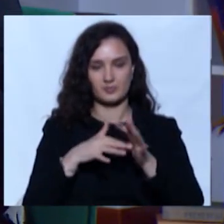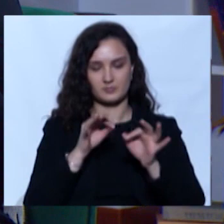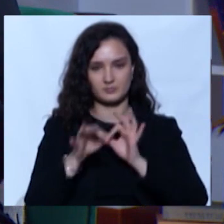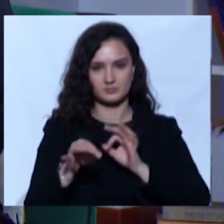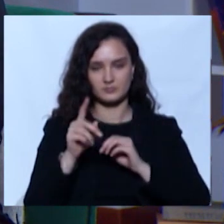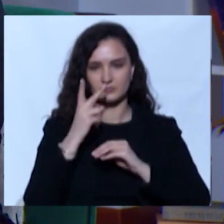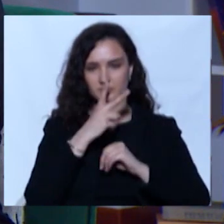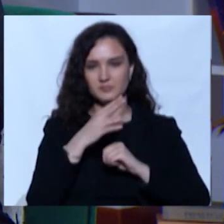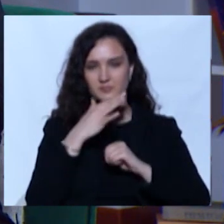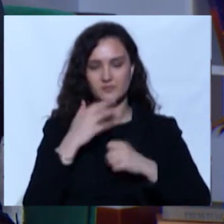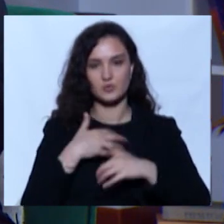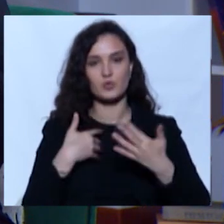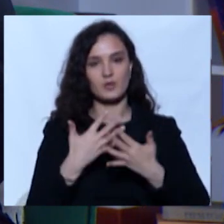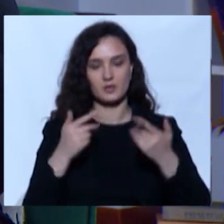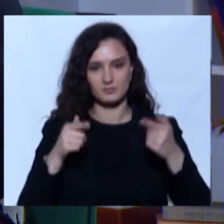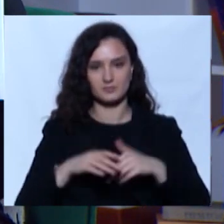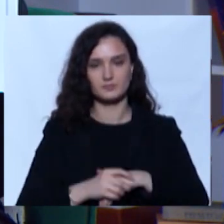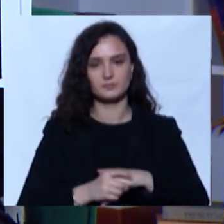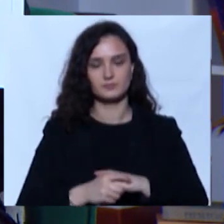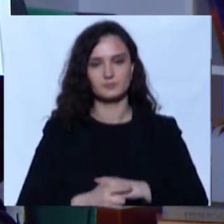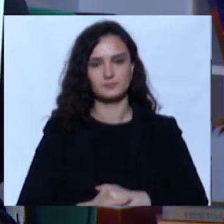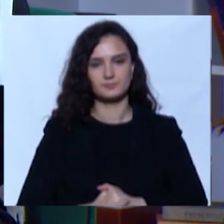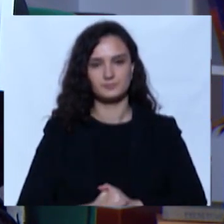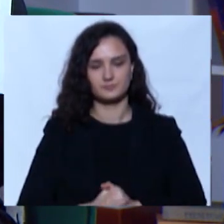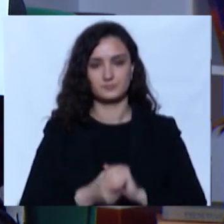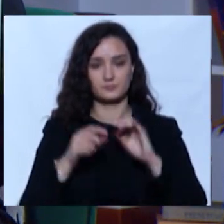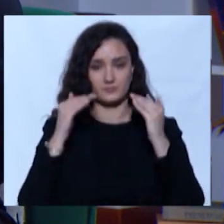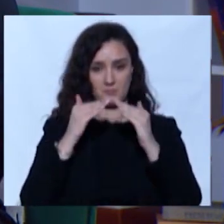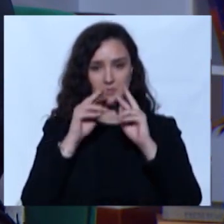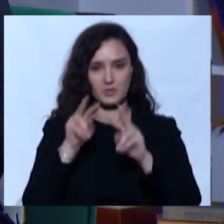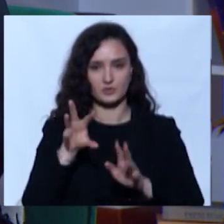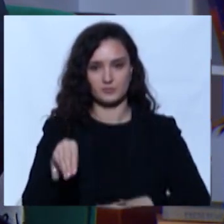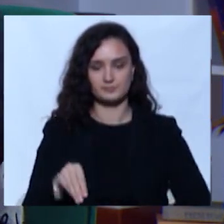He sees many animals on the farm.